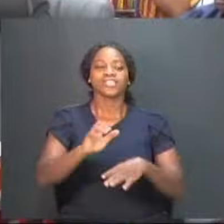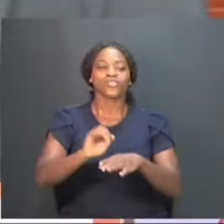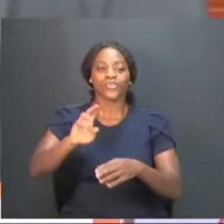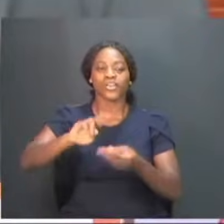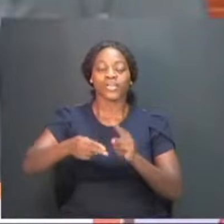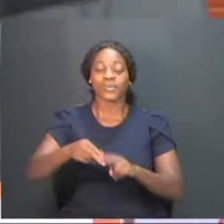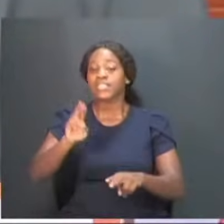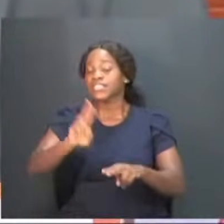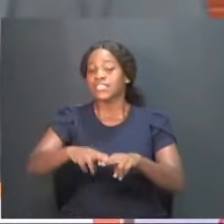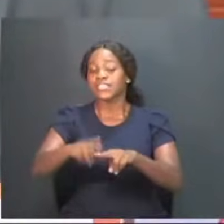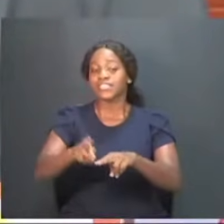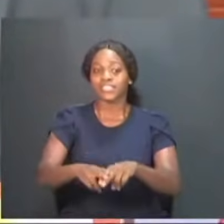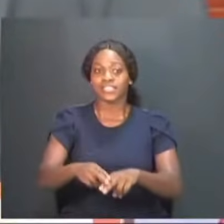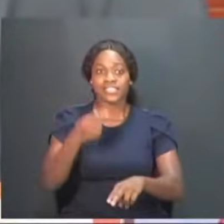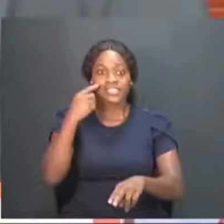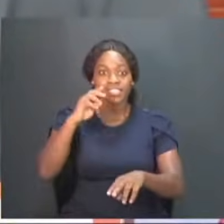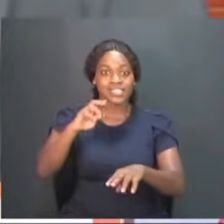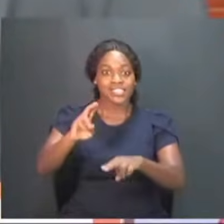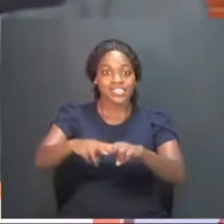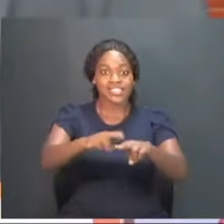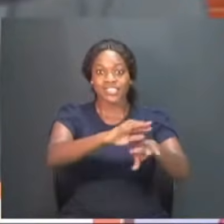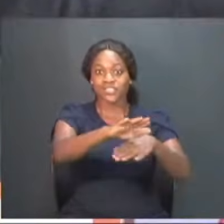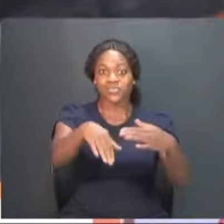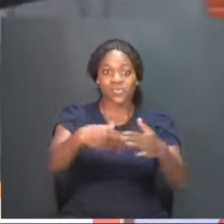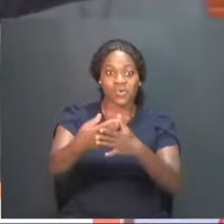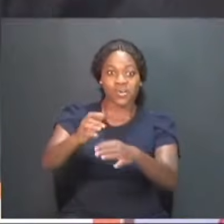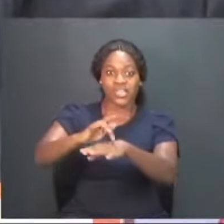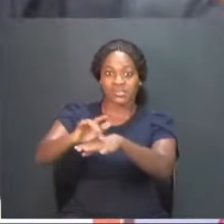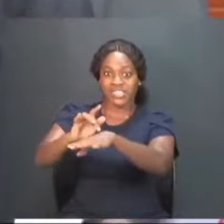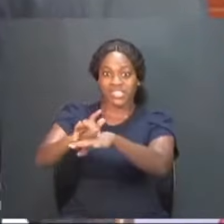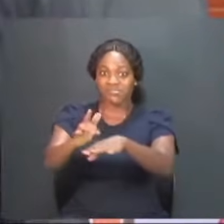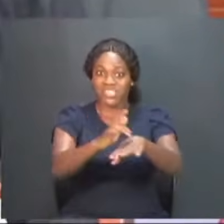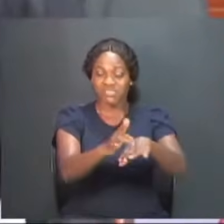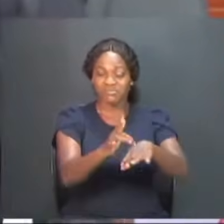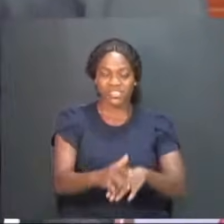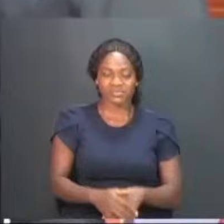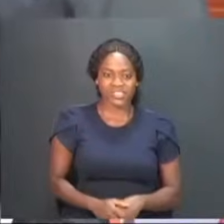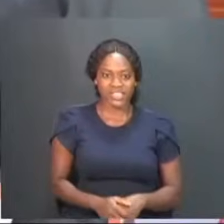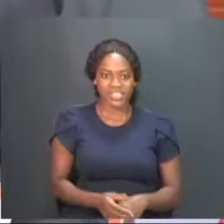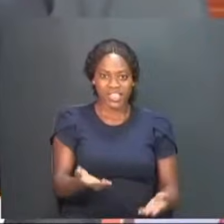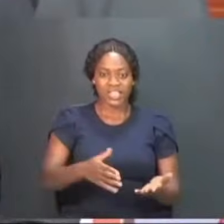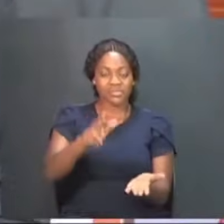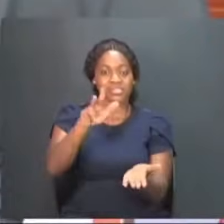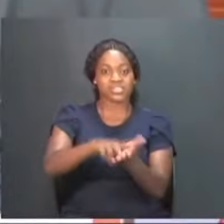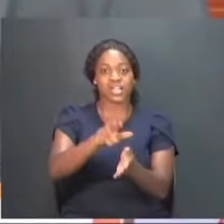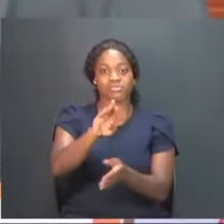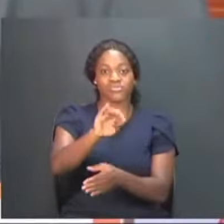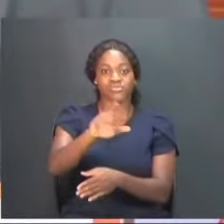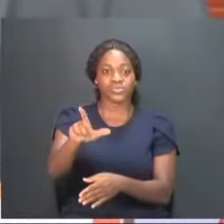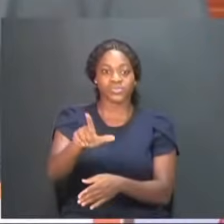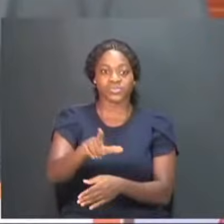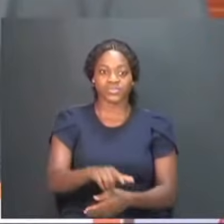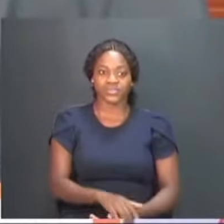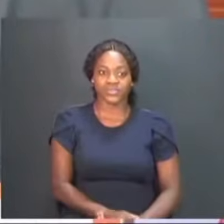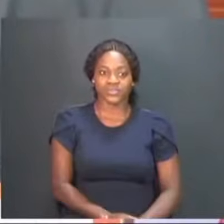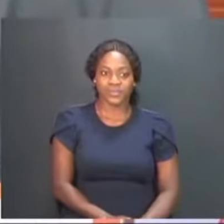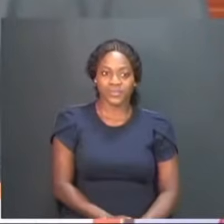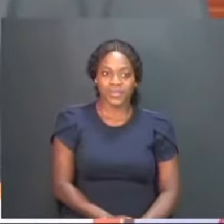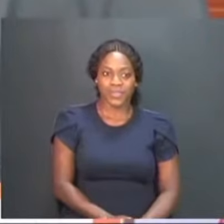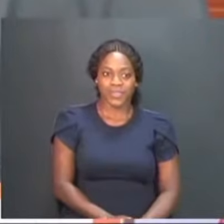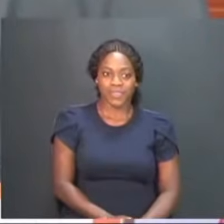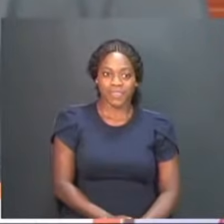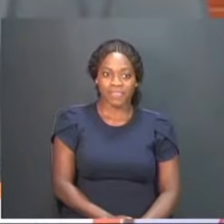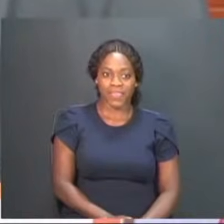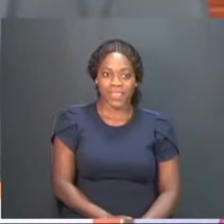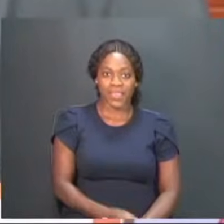your numbers. Look at all these seats empty. Here, empty. There, empty. And you want to pass your bill. Huh? Me,